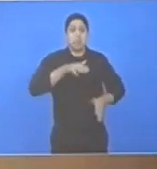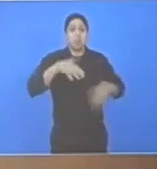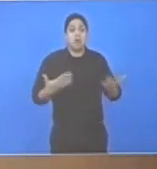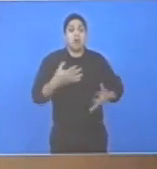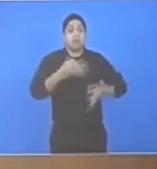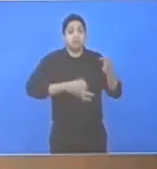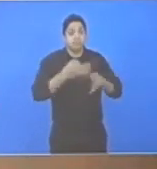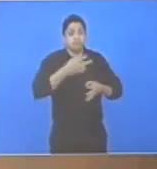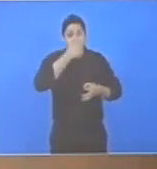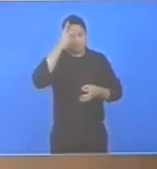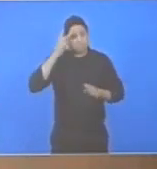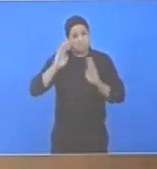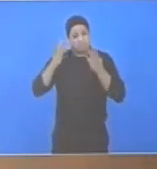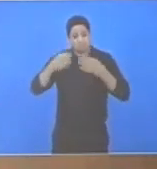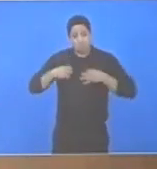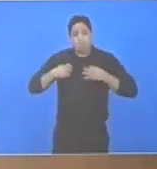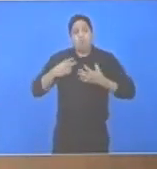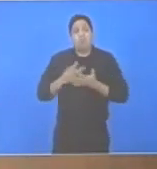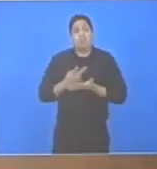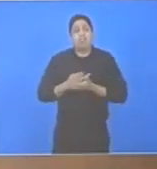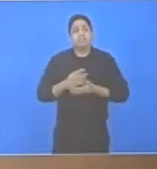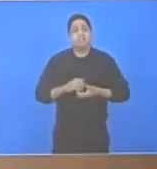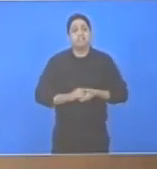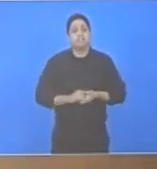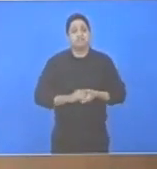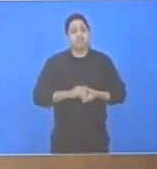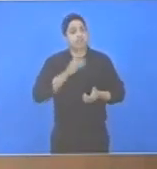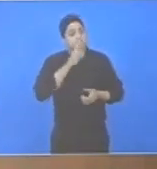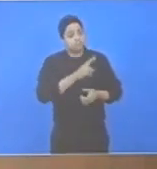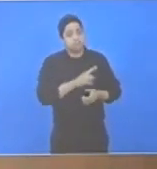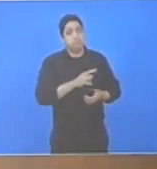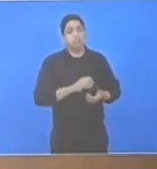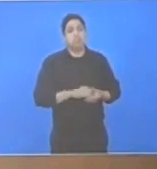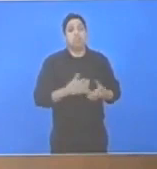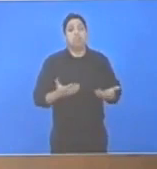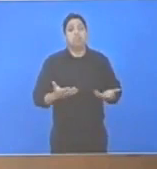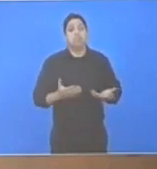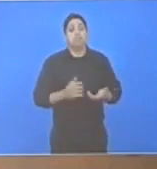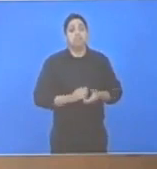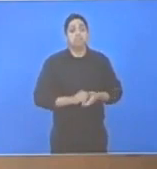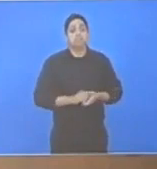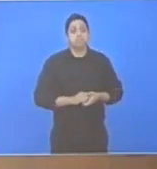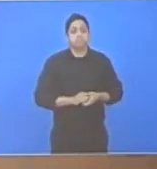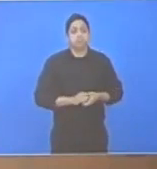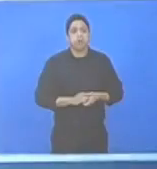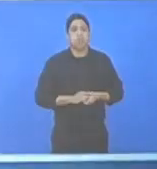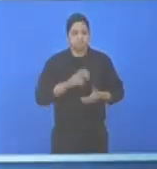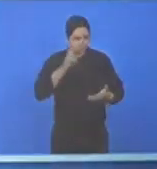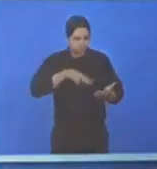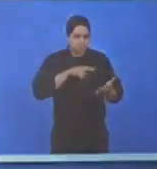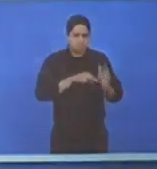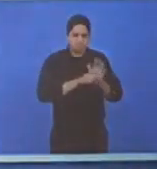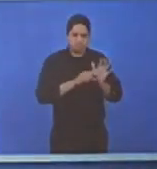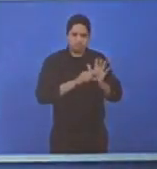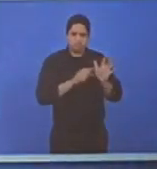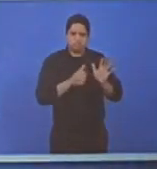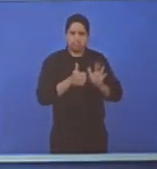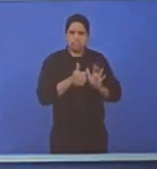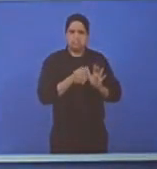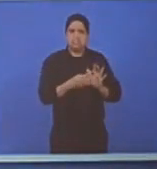So, what are the judgments for the ones that are at the wedding and they are not